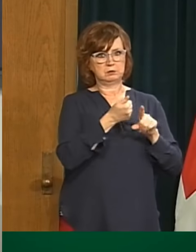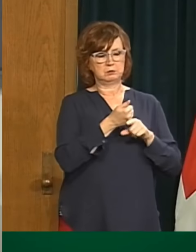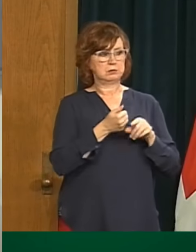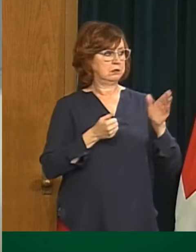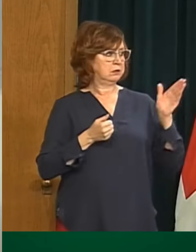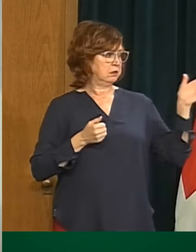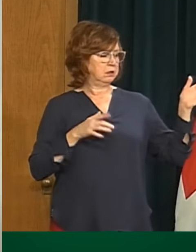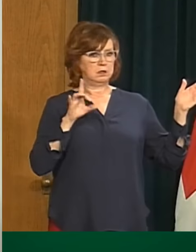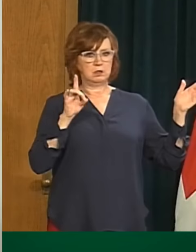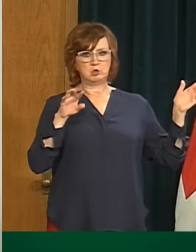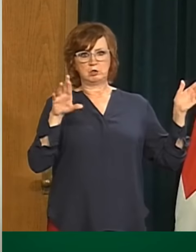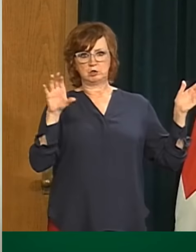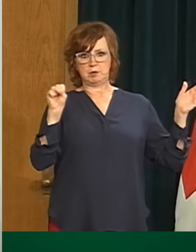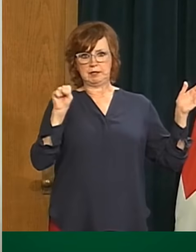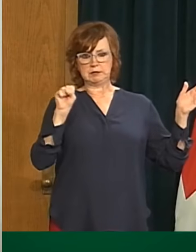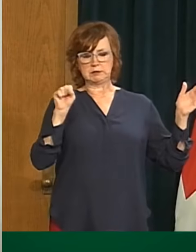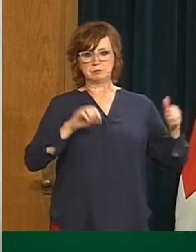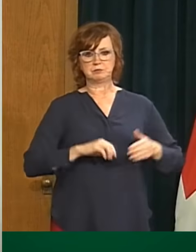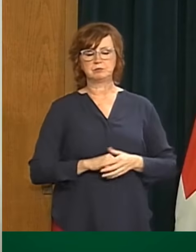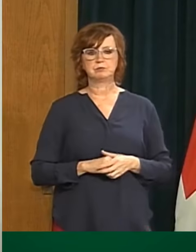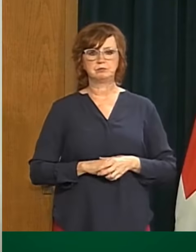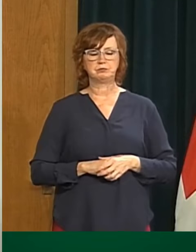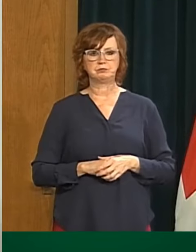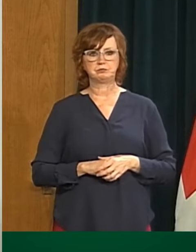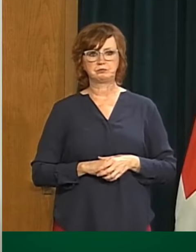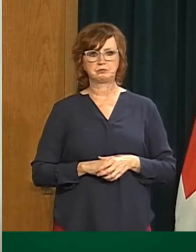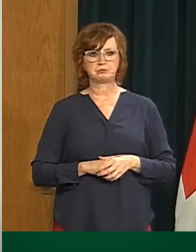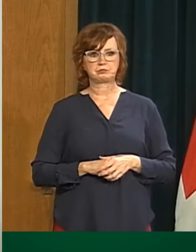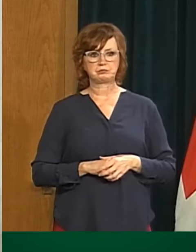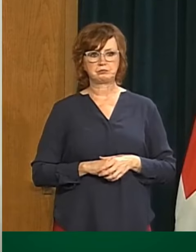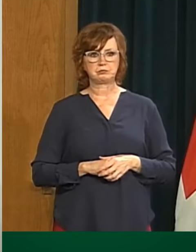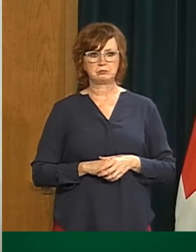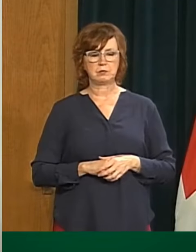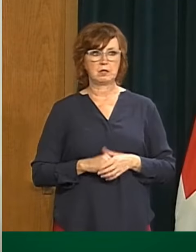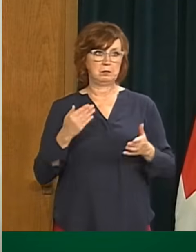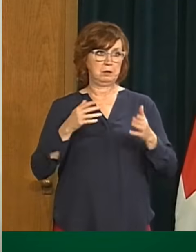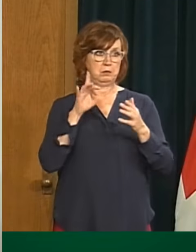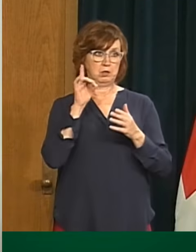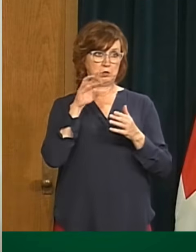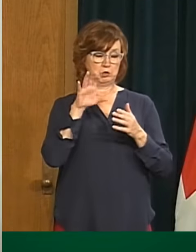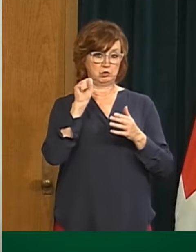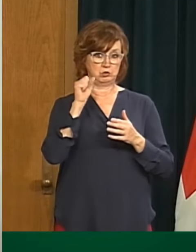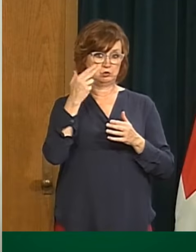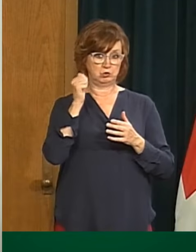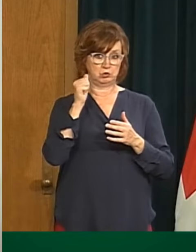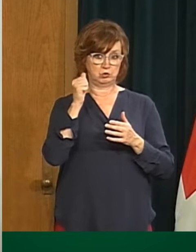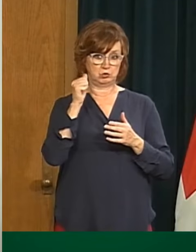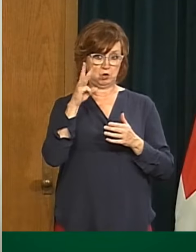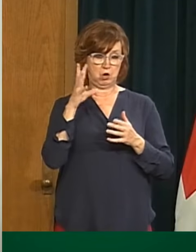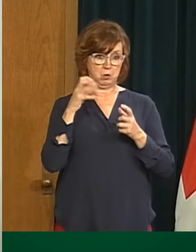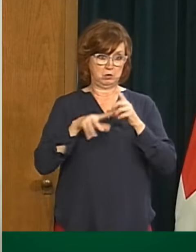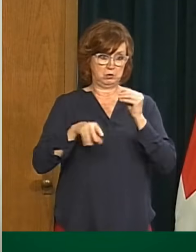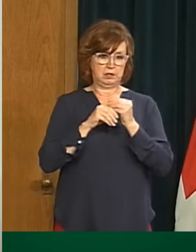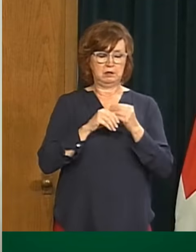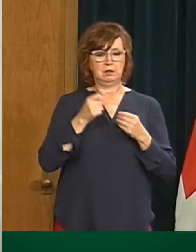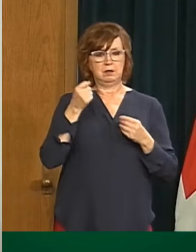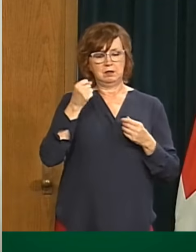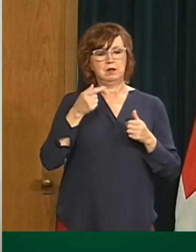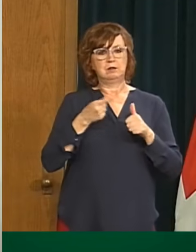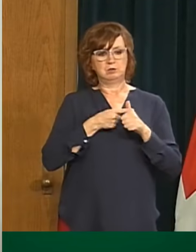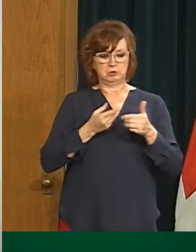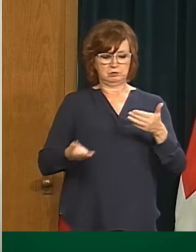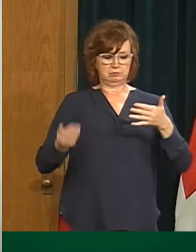Yeah, I just like to add, and thanks, Scott, and Dr. Shaw may want to add, but I think, COVID is a relatively new illness. There's